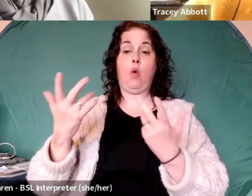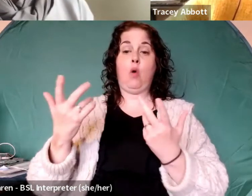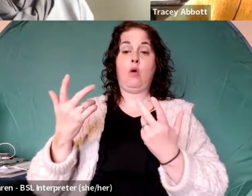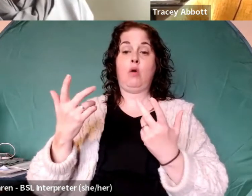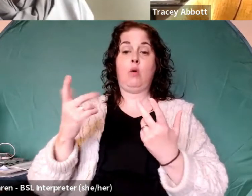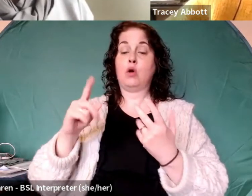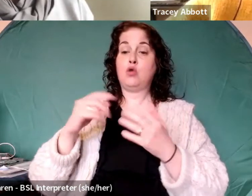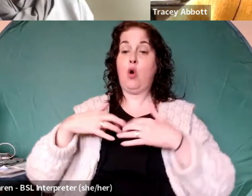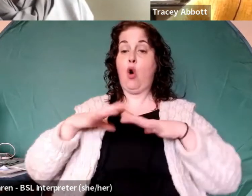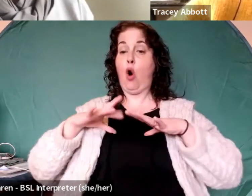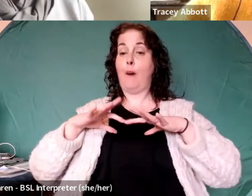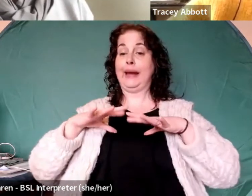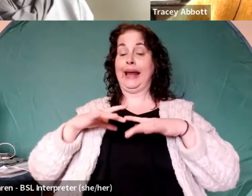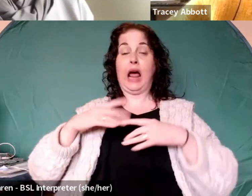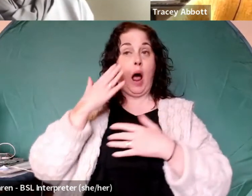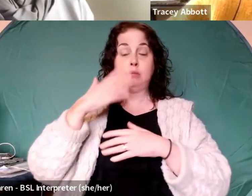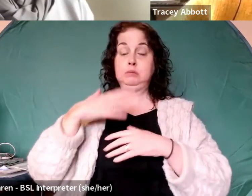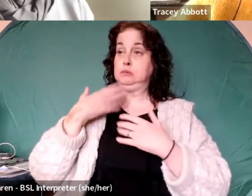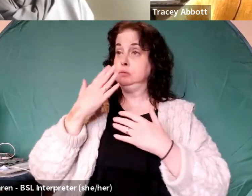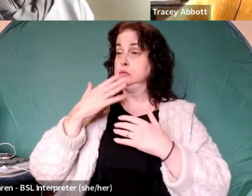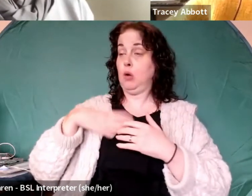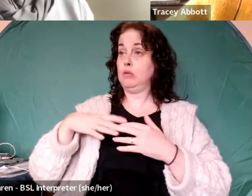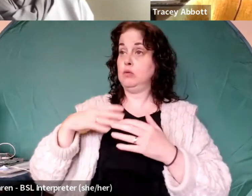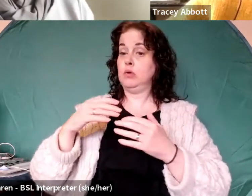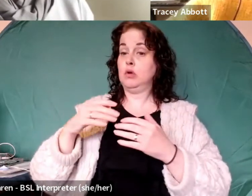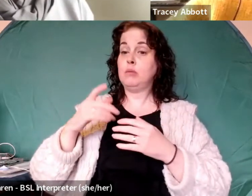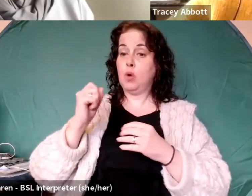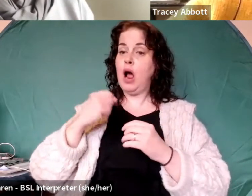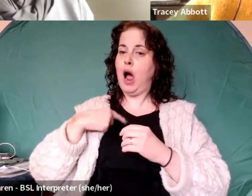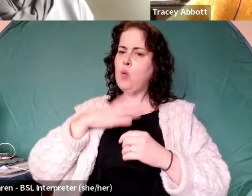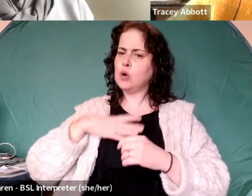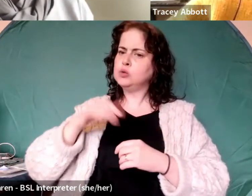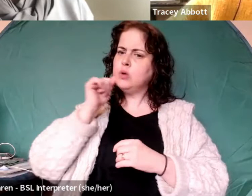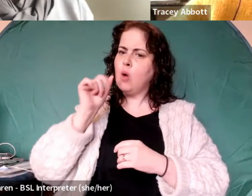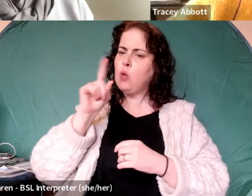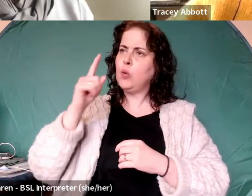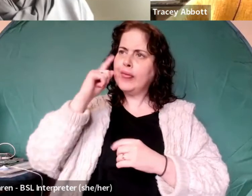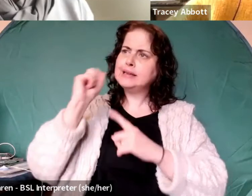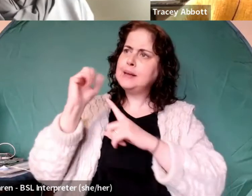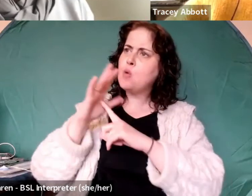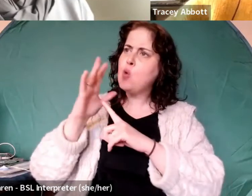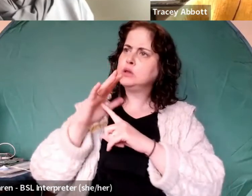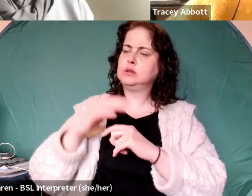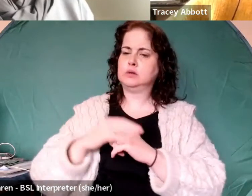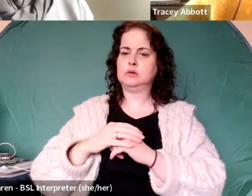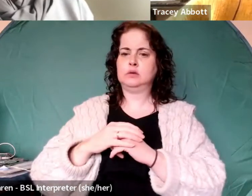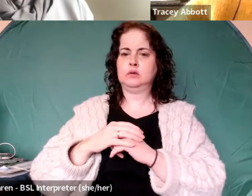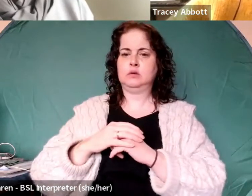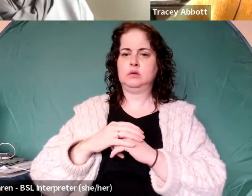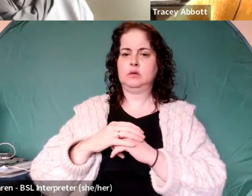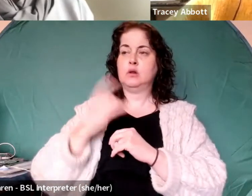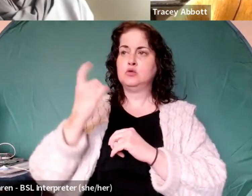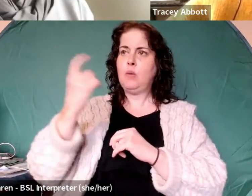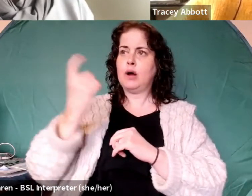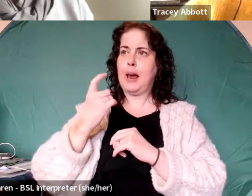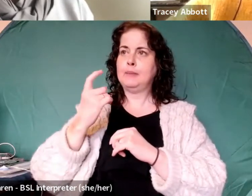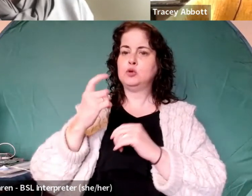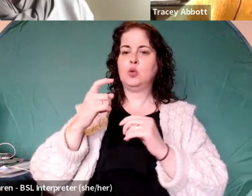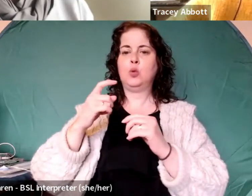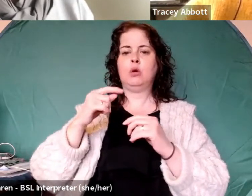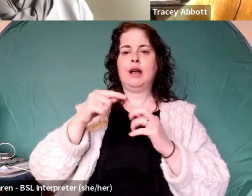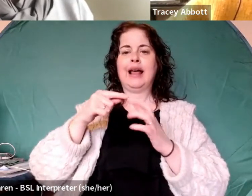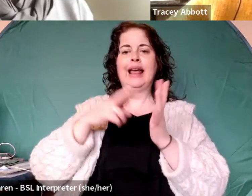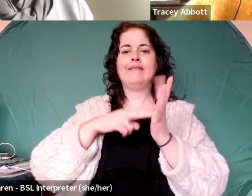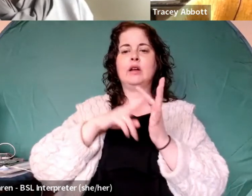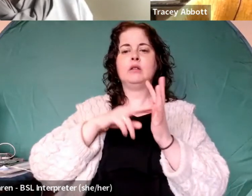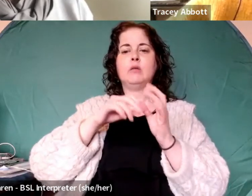what your hobbies are, or but I do care about what you think is important. Yeah. And if somebody came to Evenbreak and they